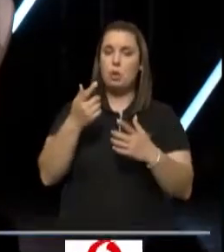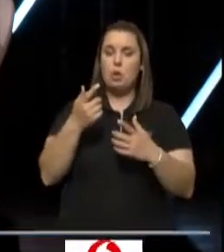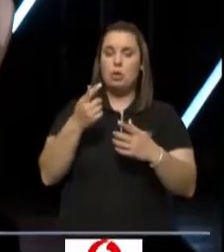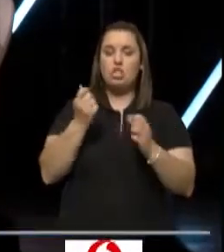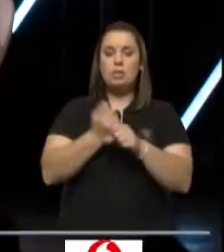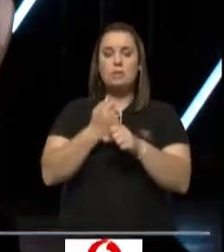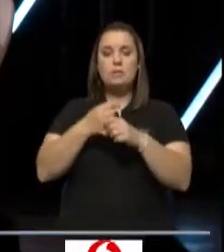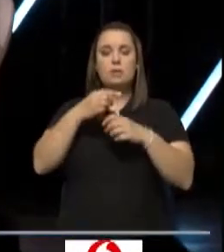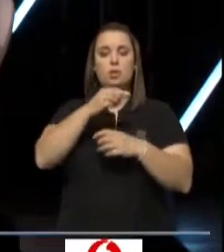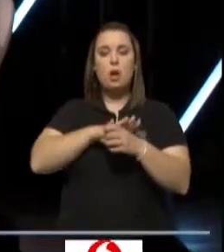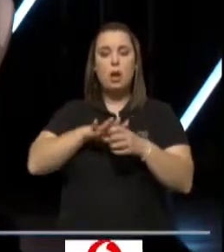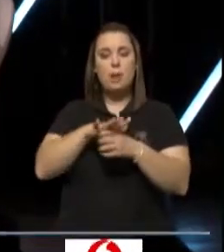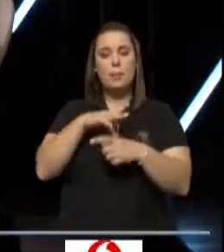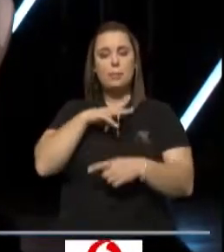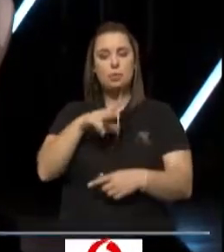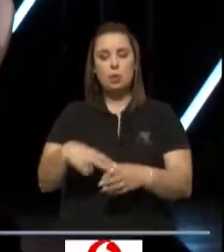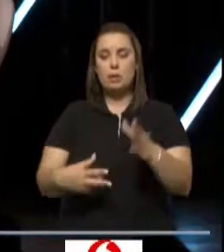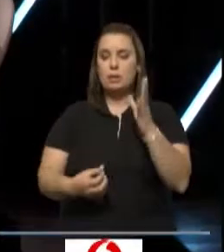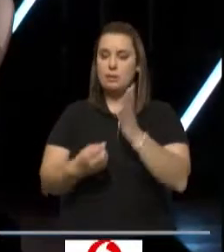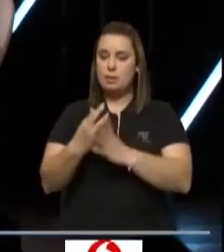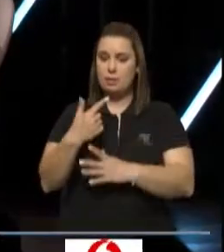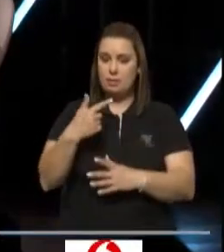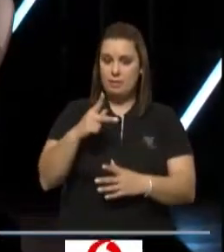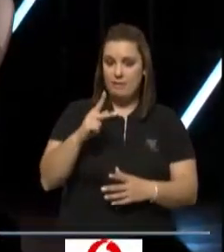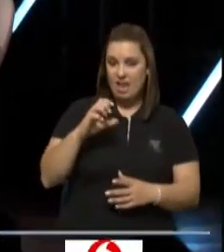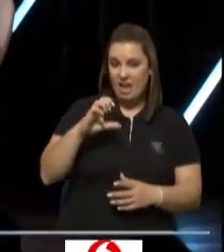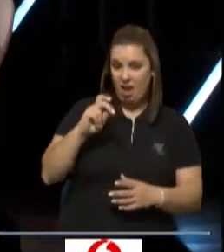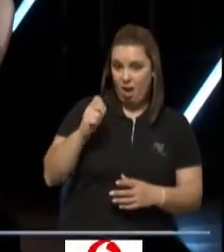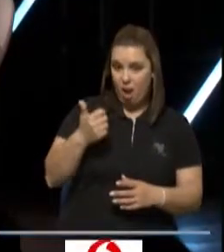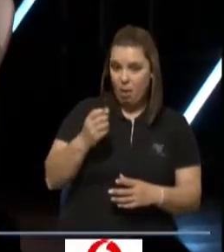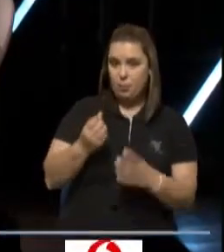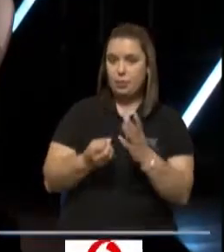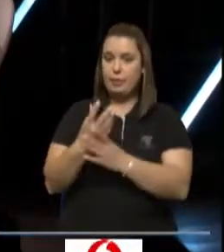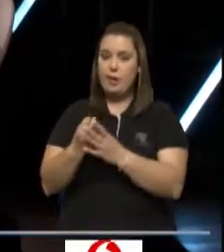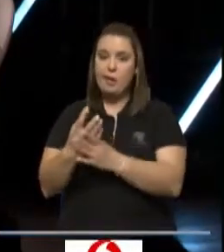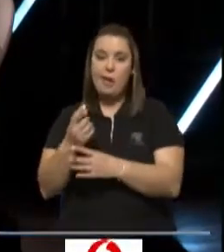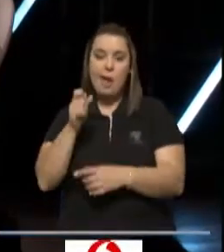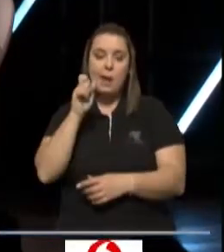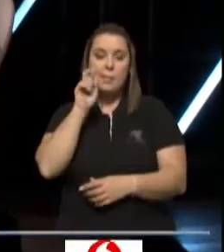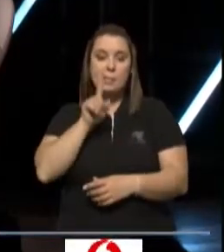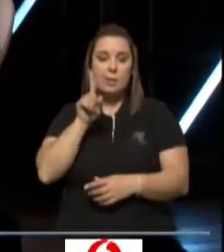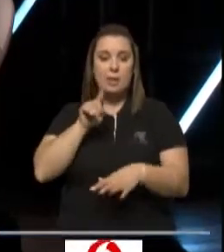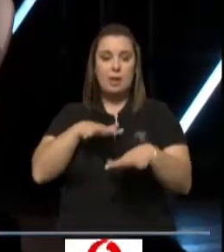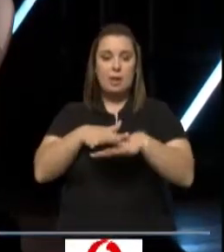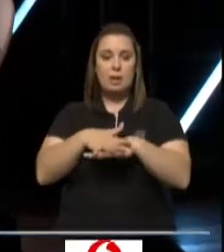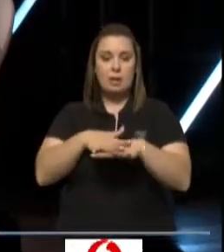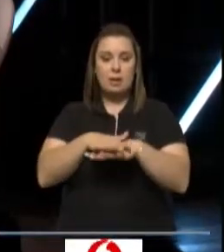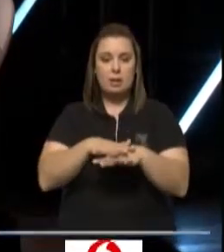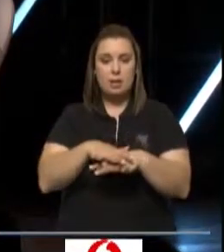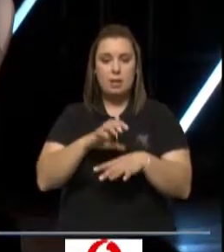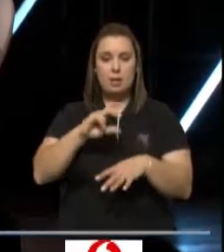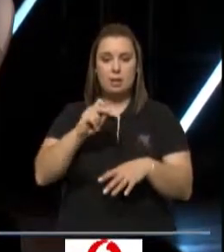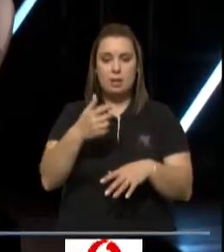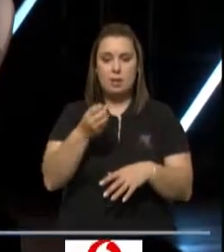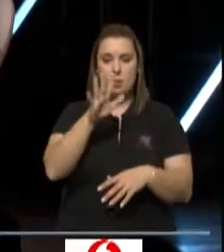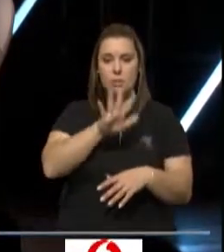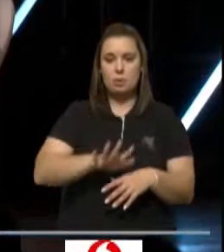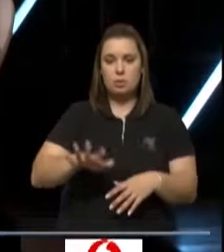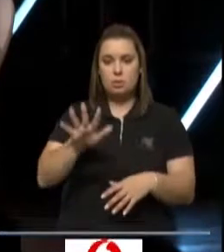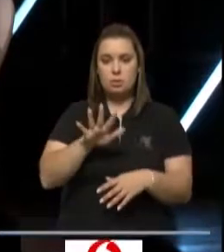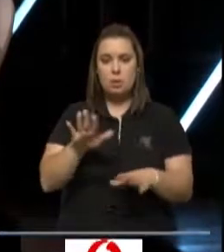prepaid MIMO, and in the launch of the TV, cable TV, and the